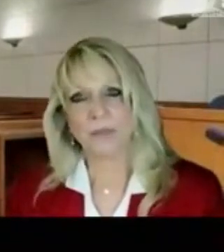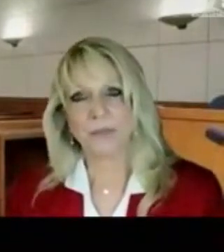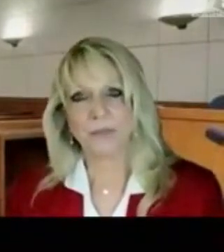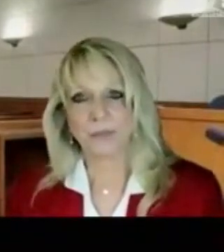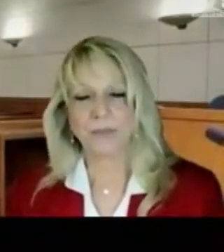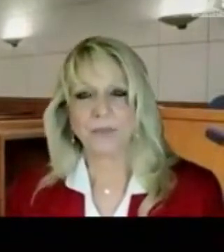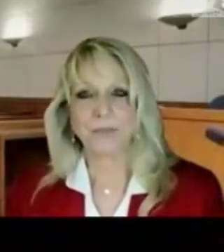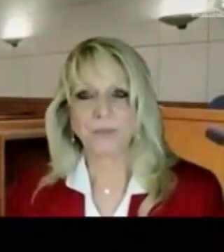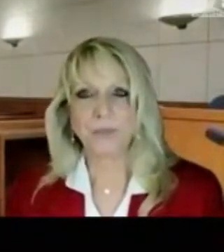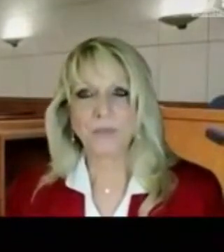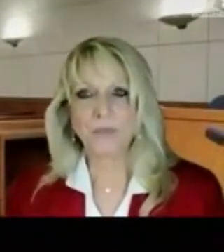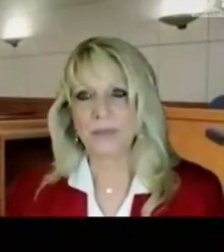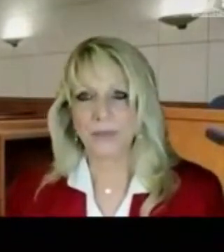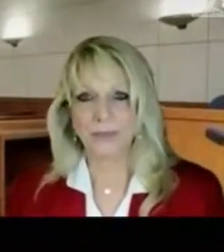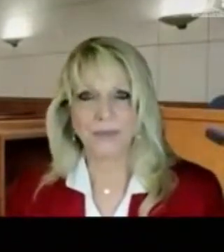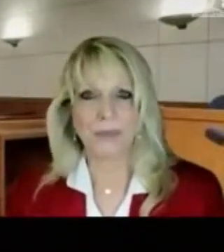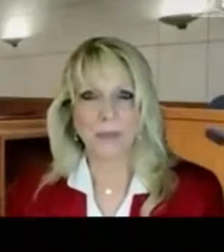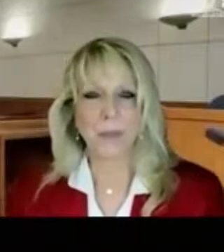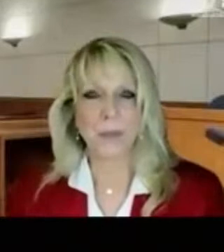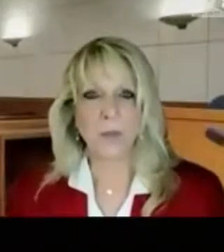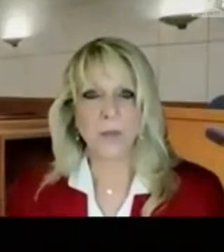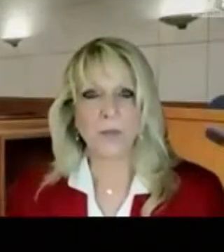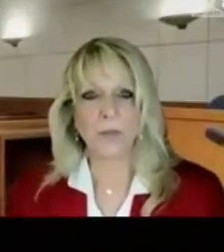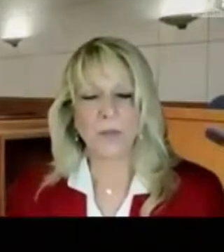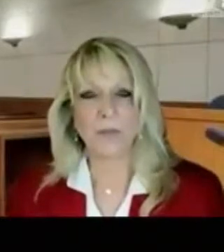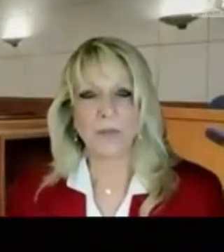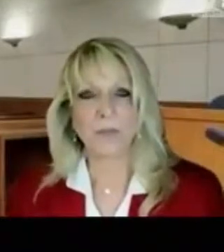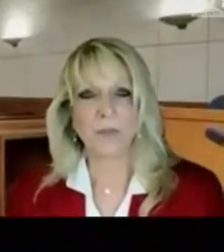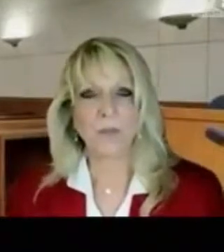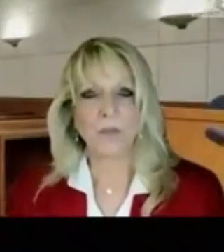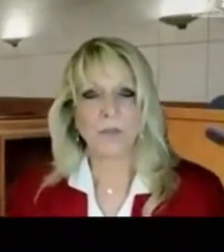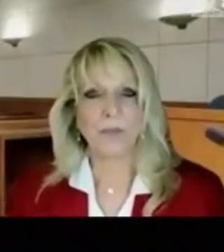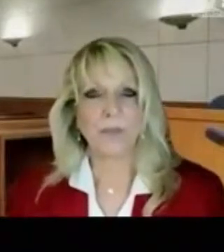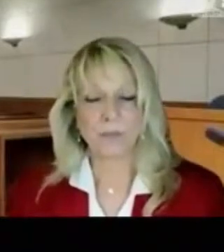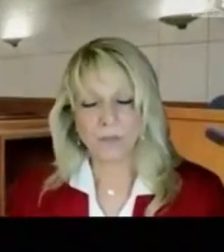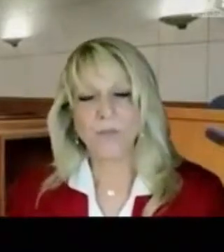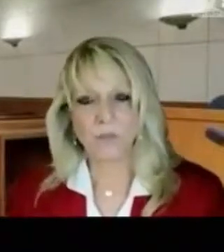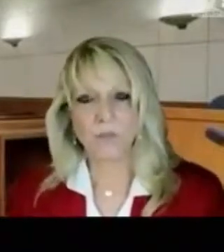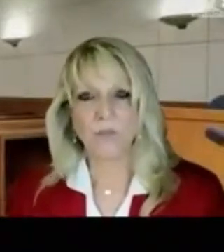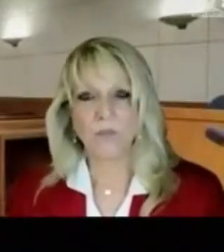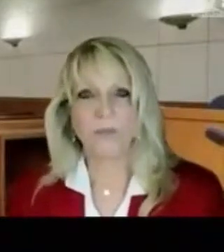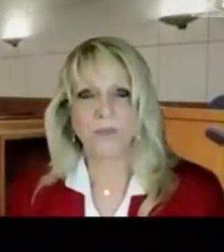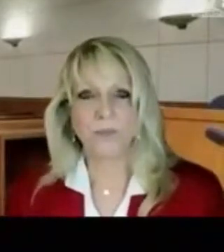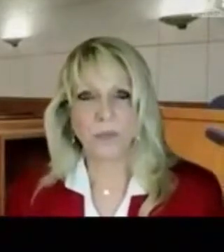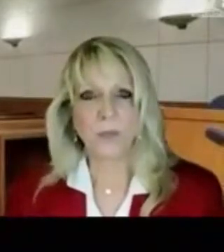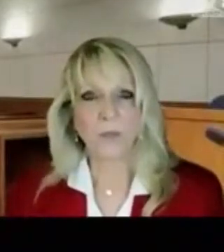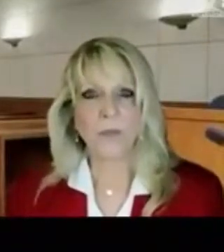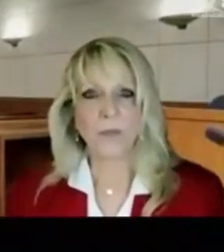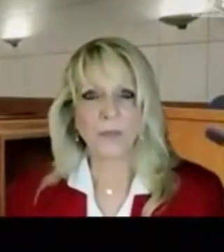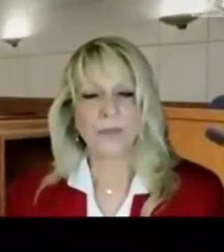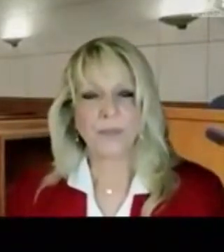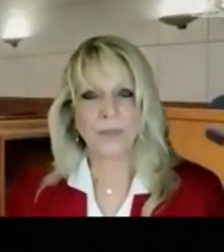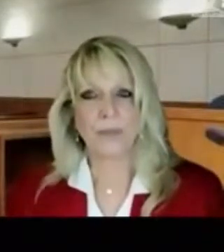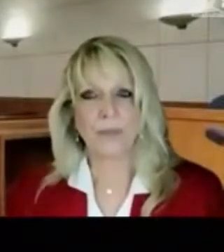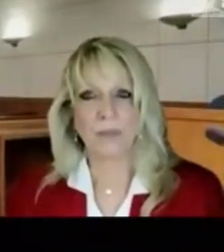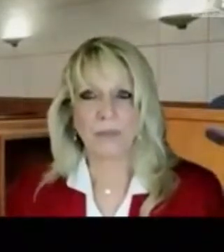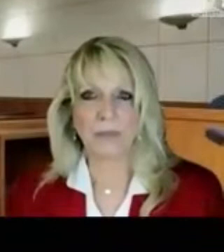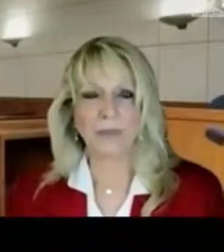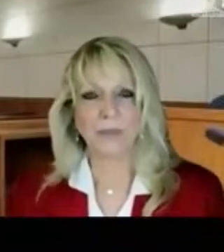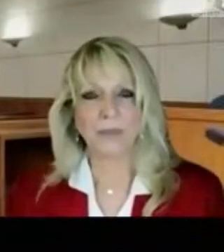a Workforce who is armed and ready to report suspicious emails or activity as needed also